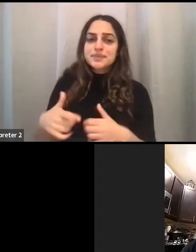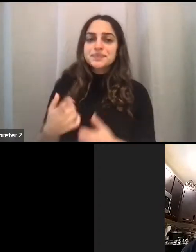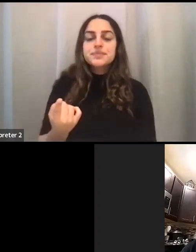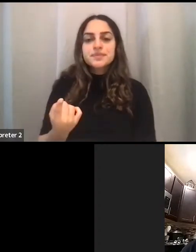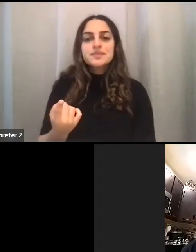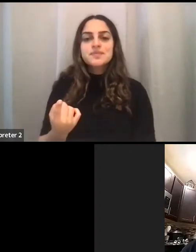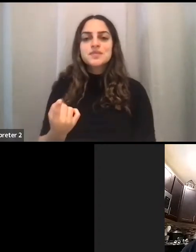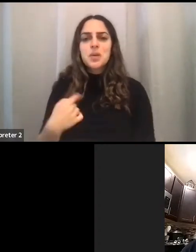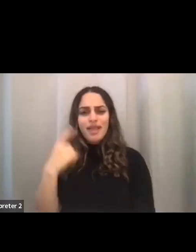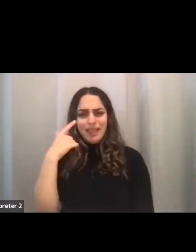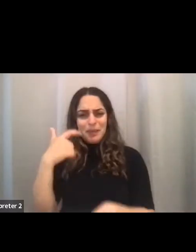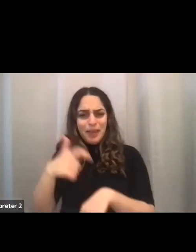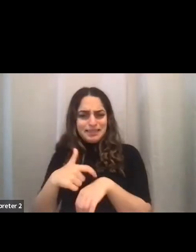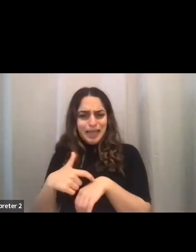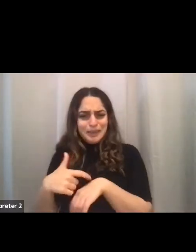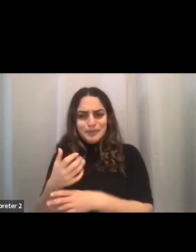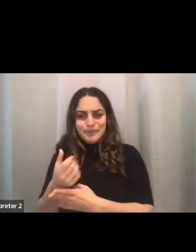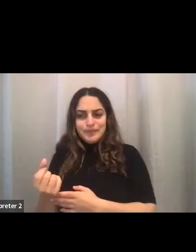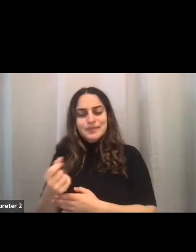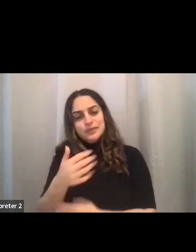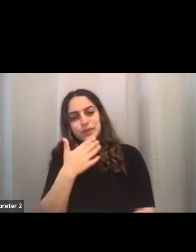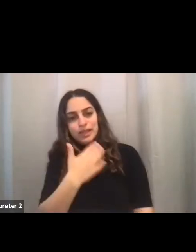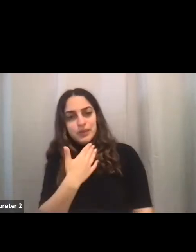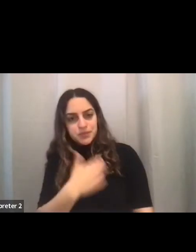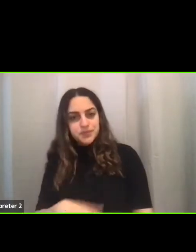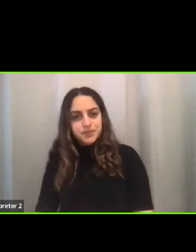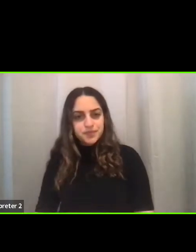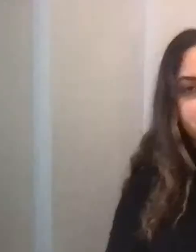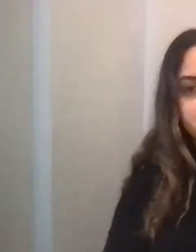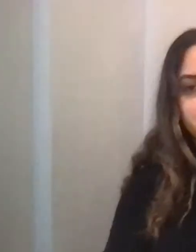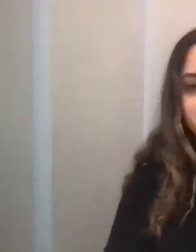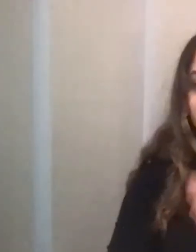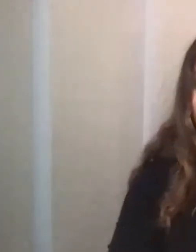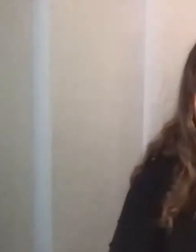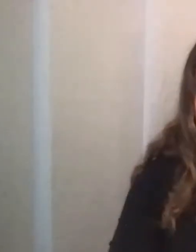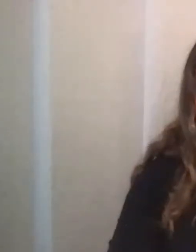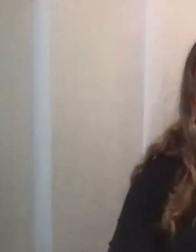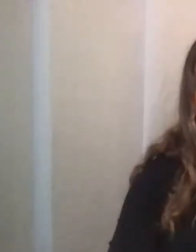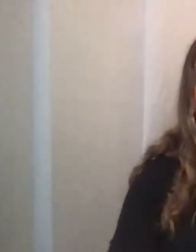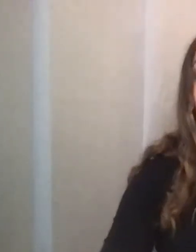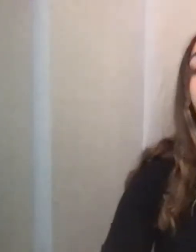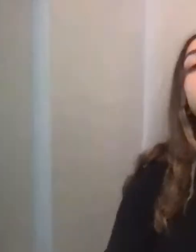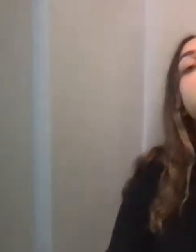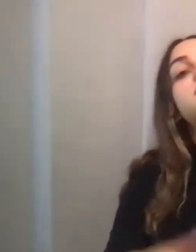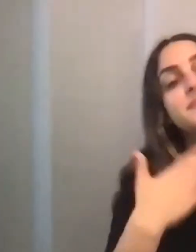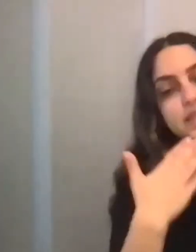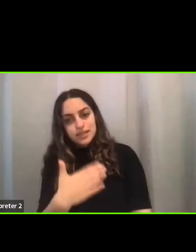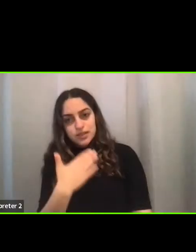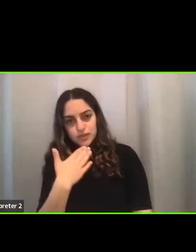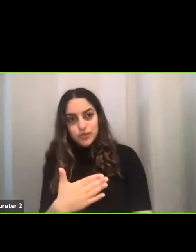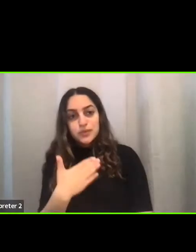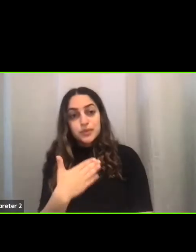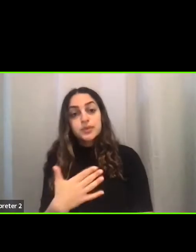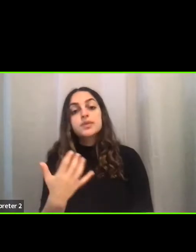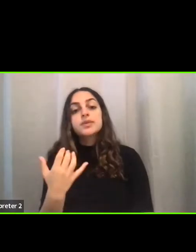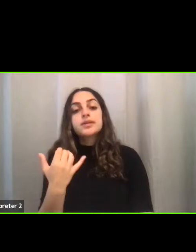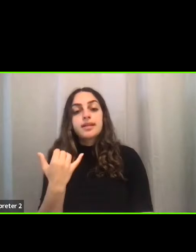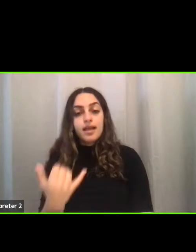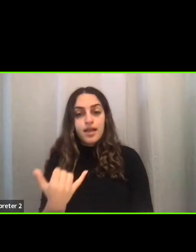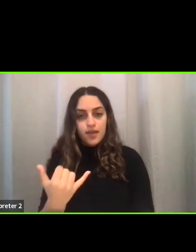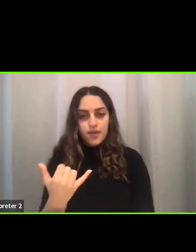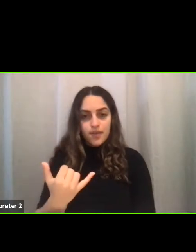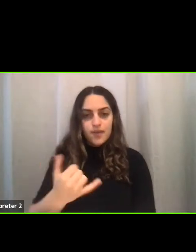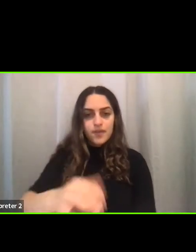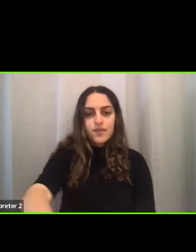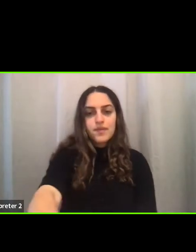think my time is about up thank you thank you thank you and uh with that we can go now to